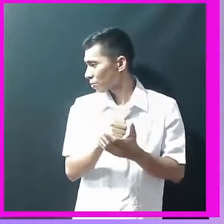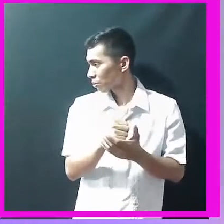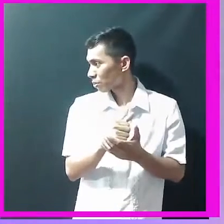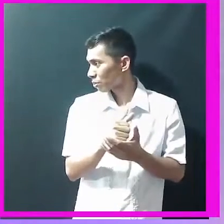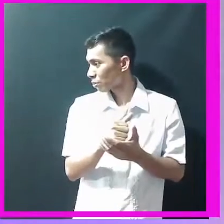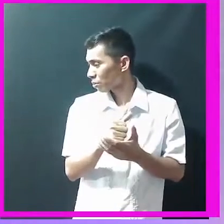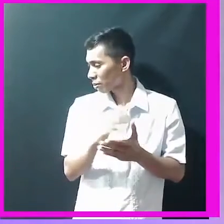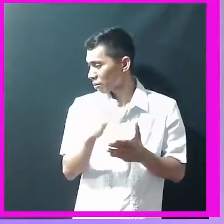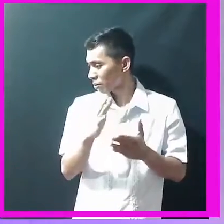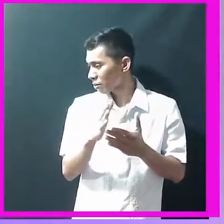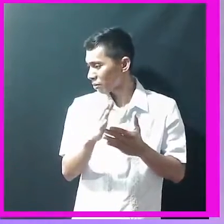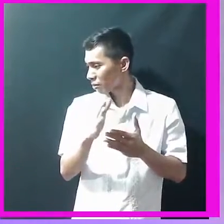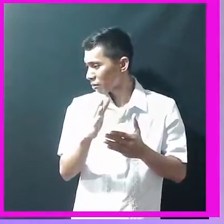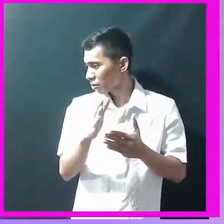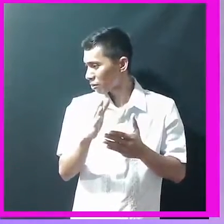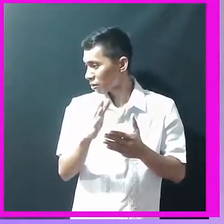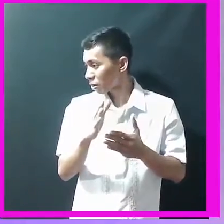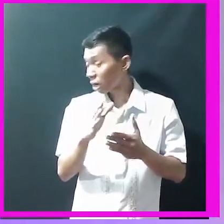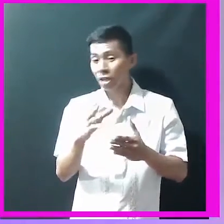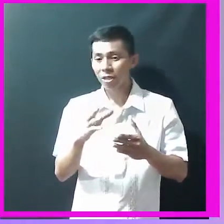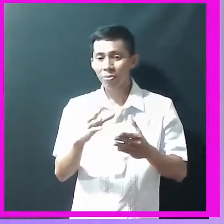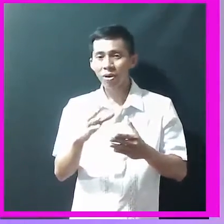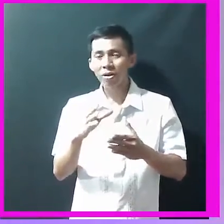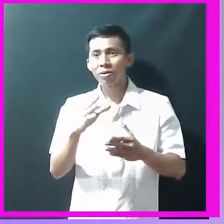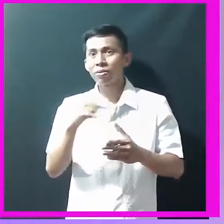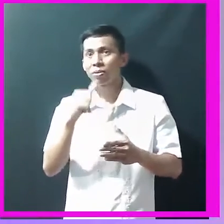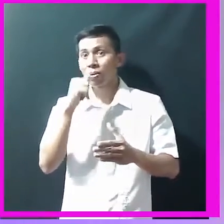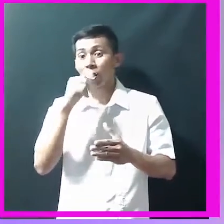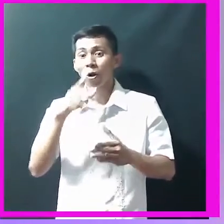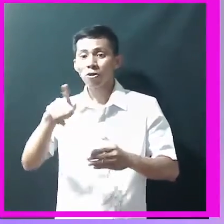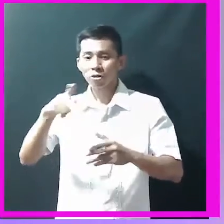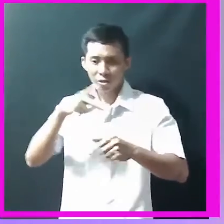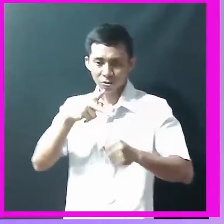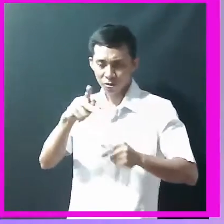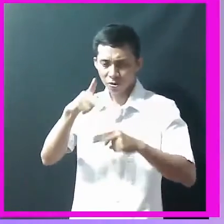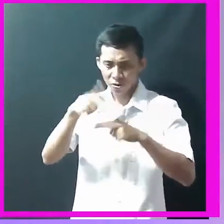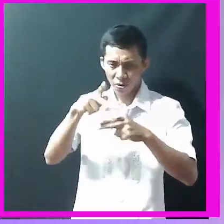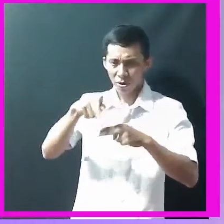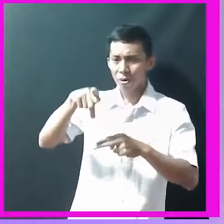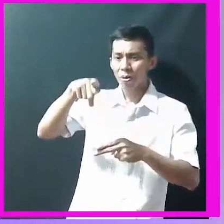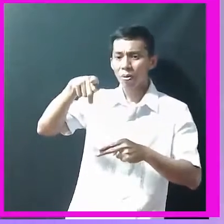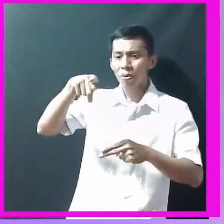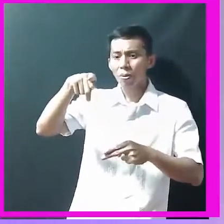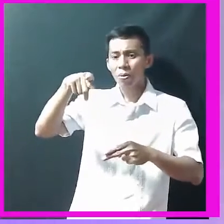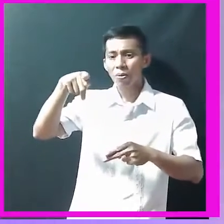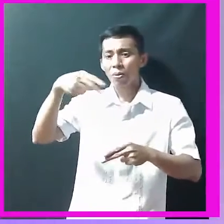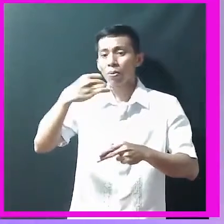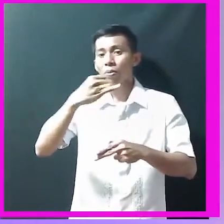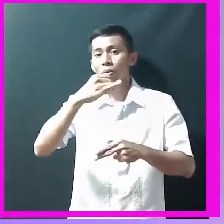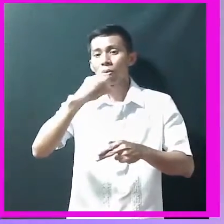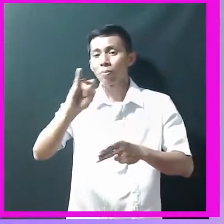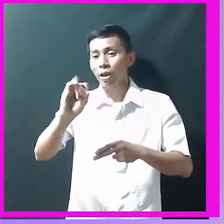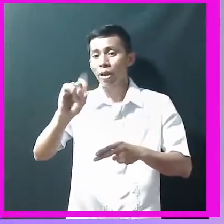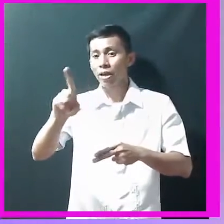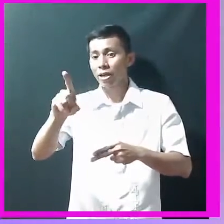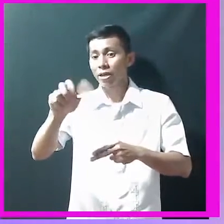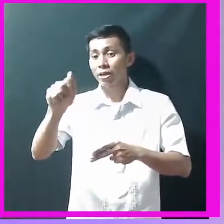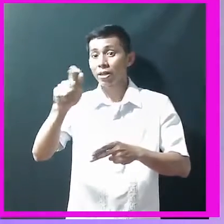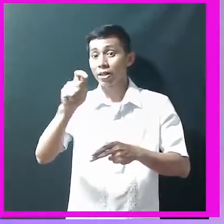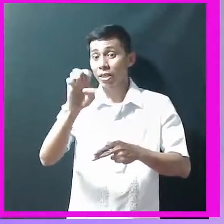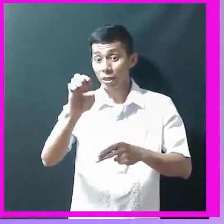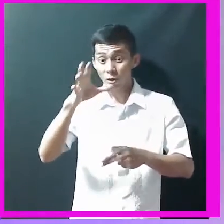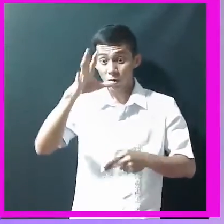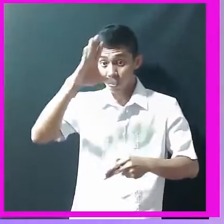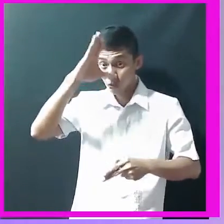but that they might eat the Passover. Pilate went out unto them and said, "What accusation bring